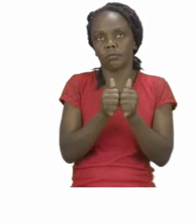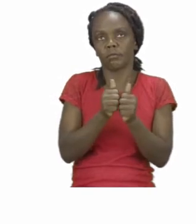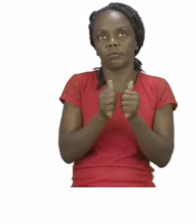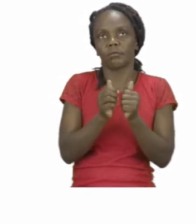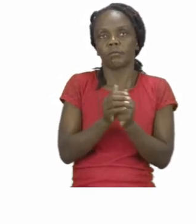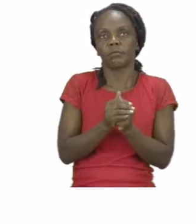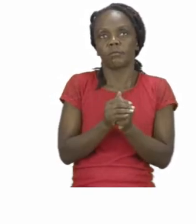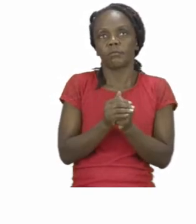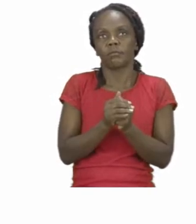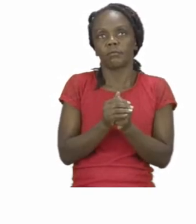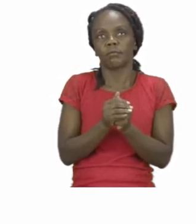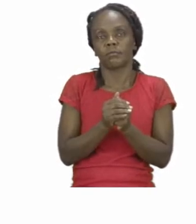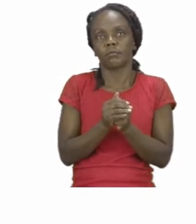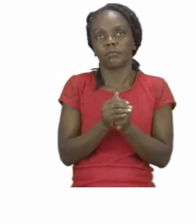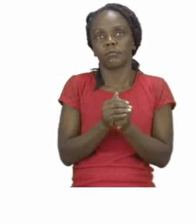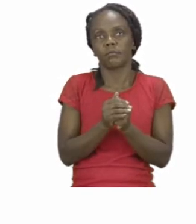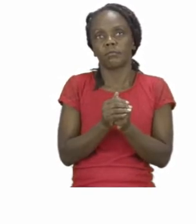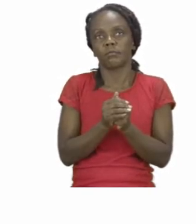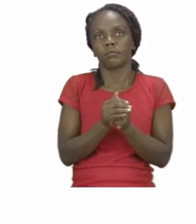Brother.